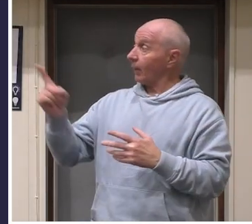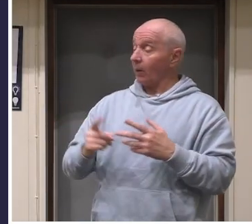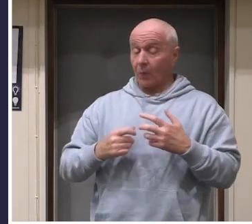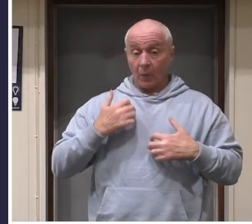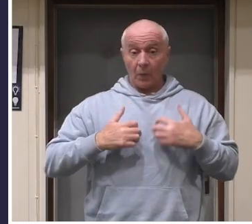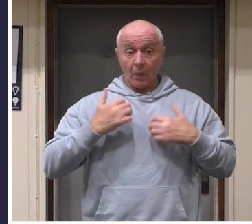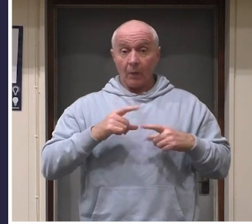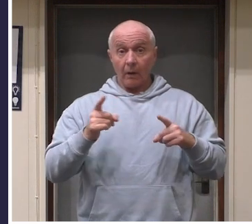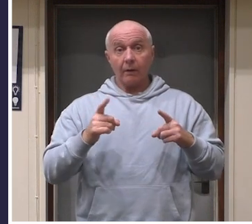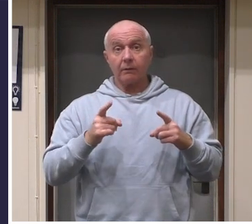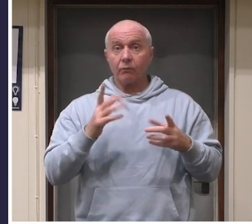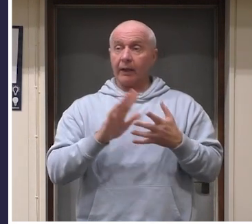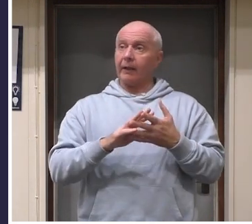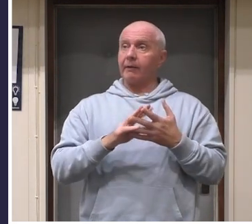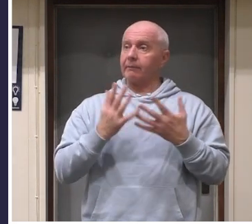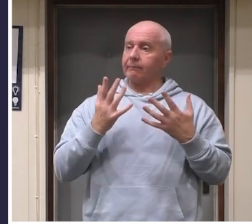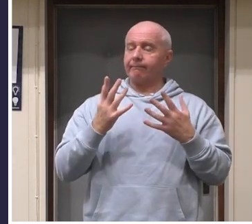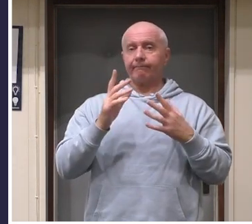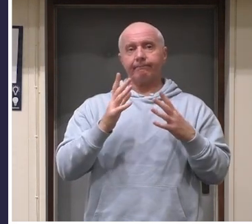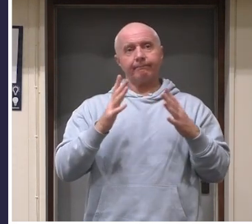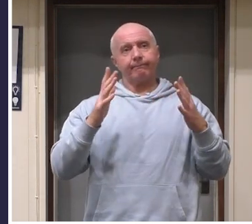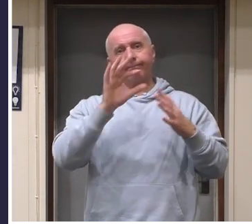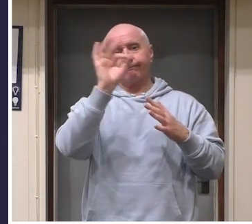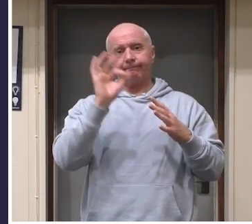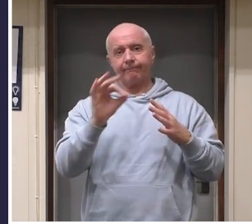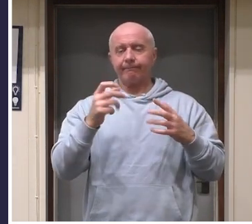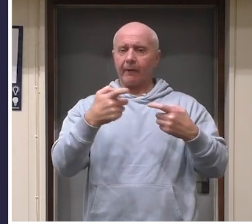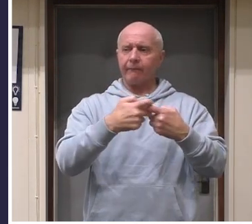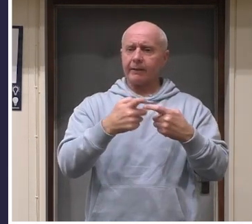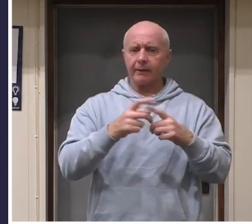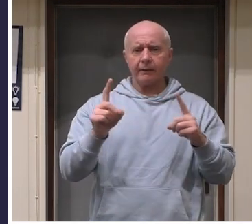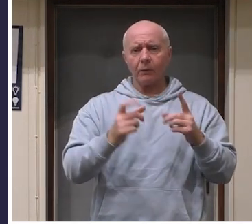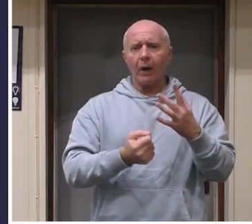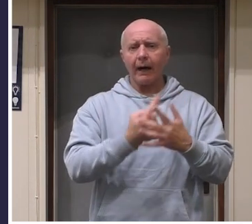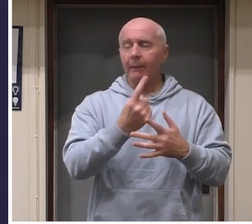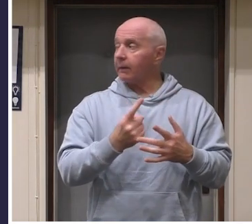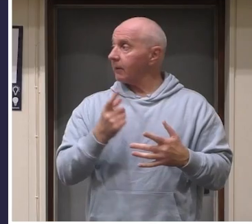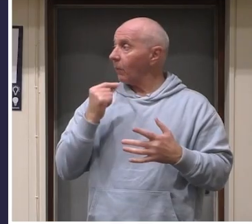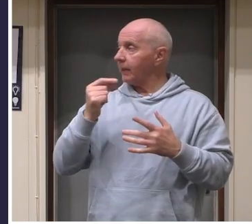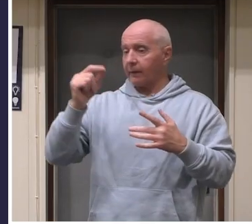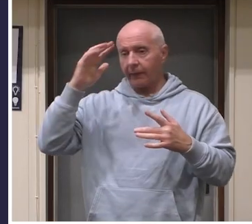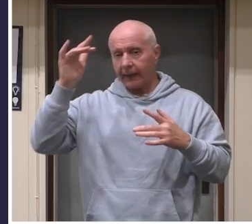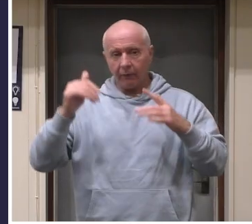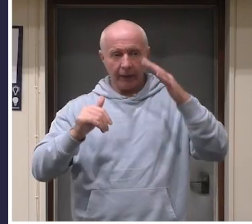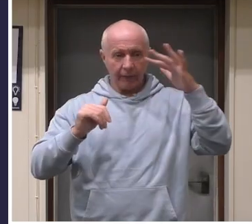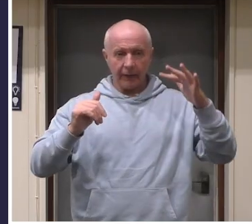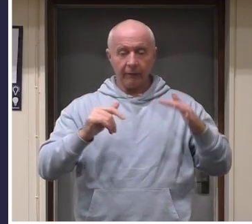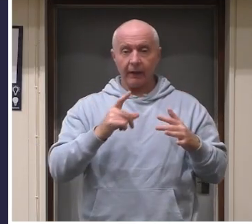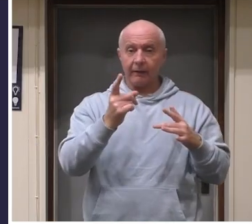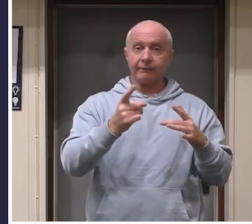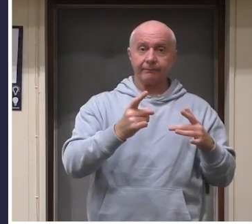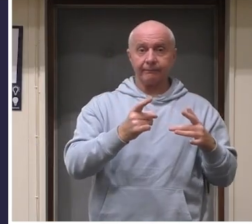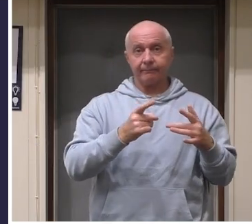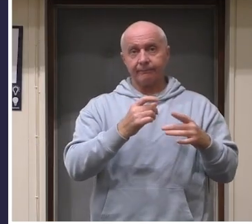big open questions in physics at the moment is what happens when you try to bring these two theories together? General relativity, which is